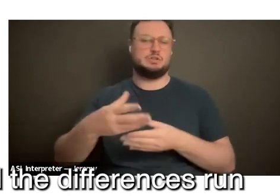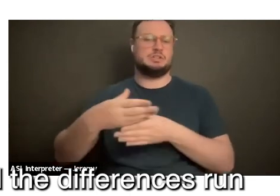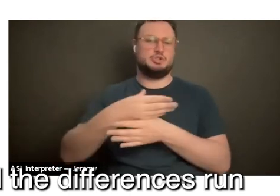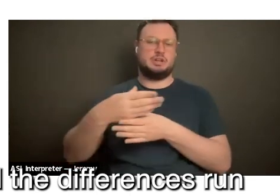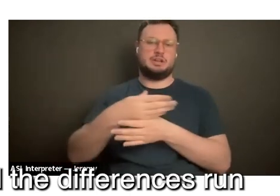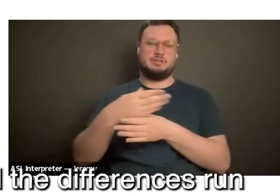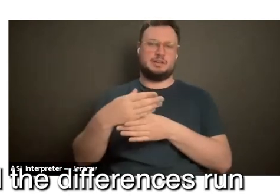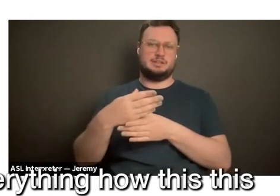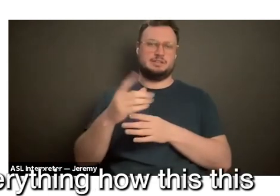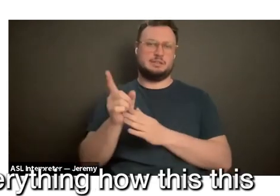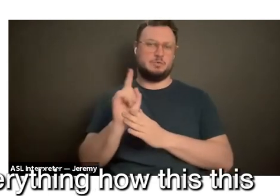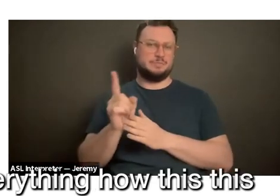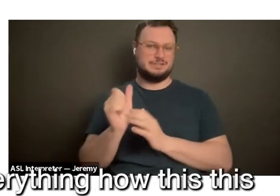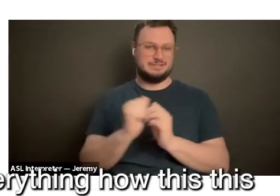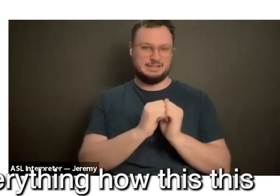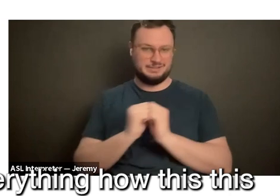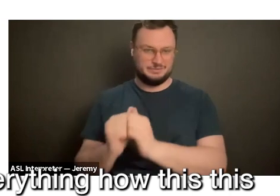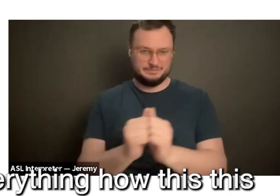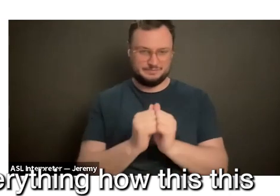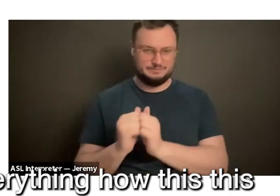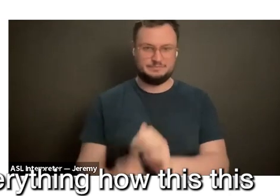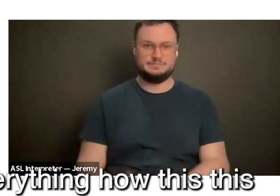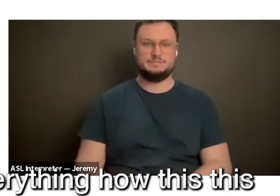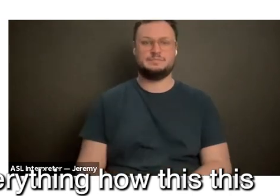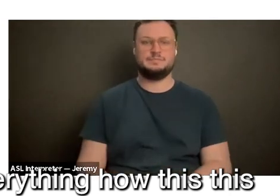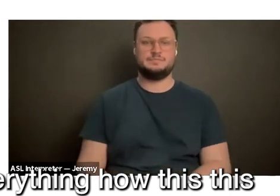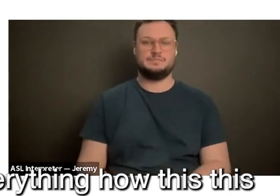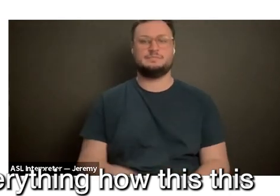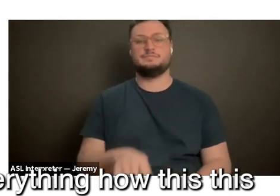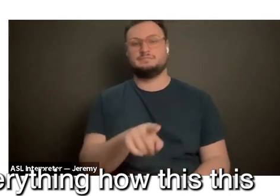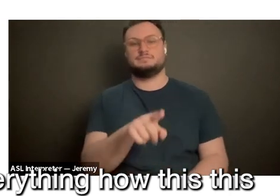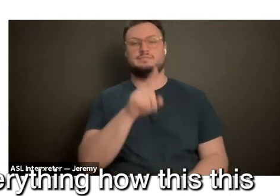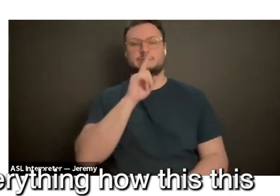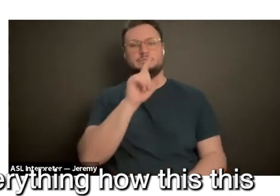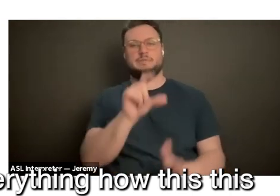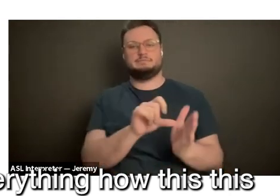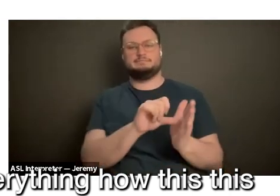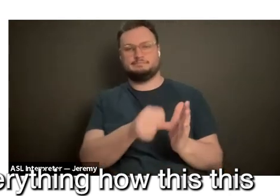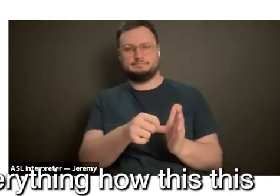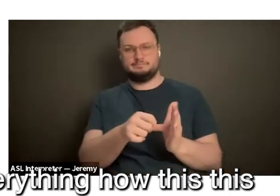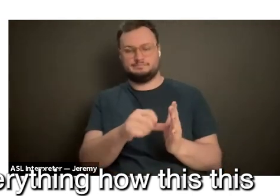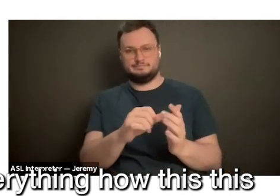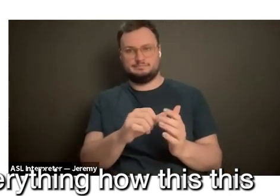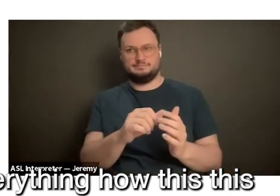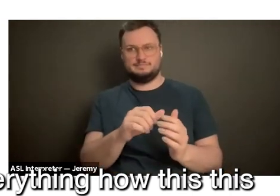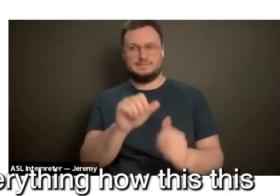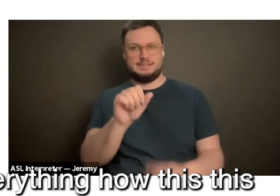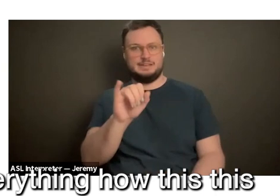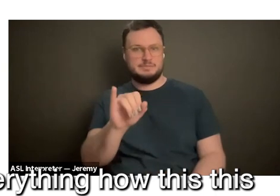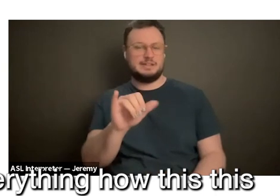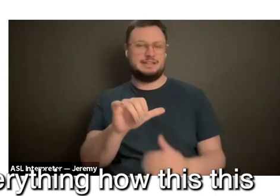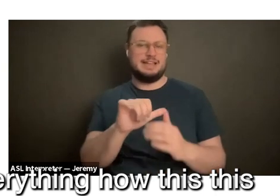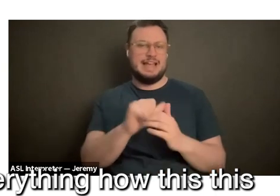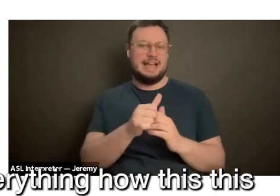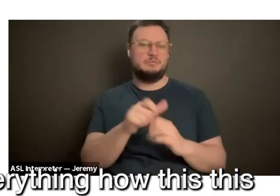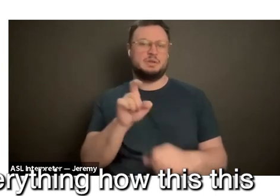image highlights, everything that we do and everything, how this represents access intimacy so much. I just